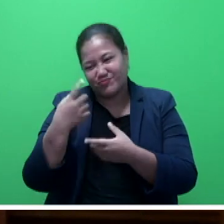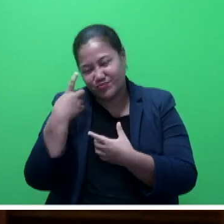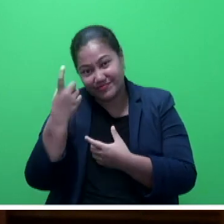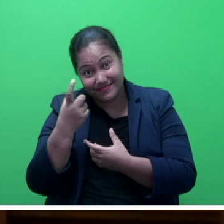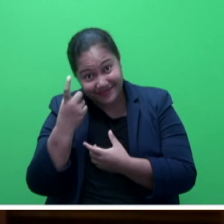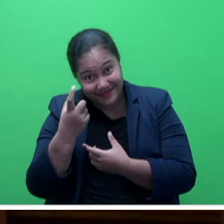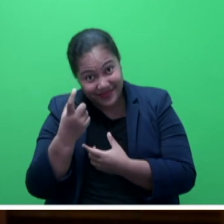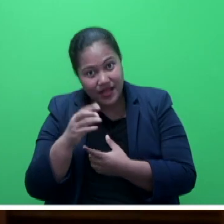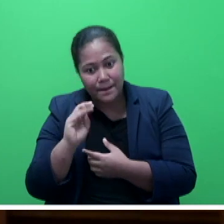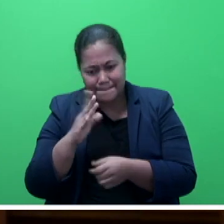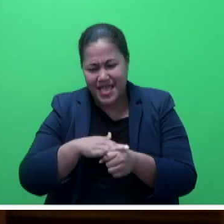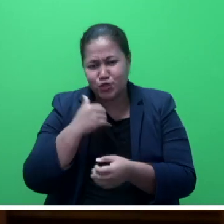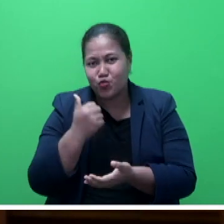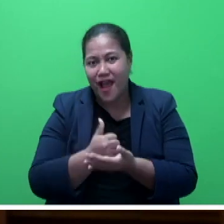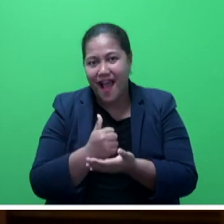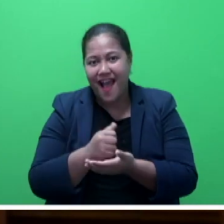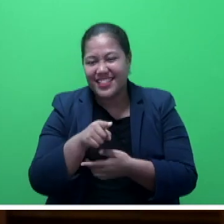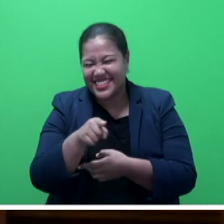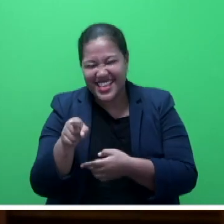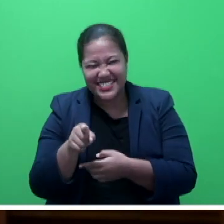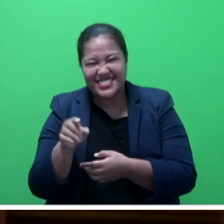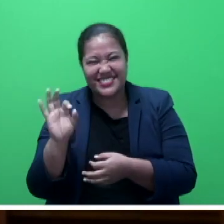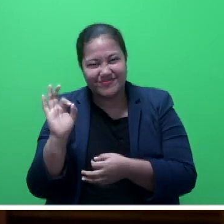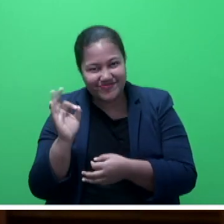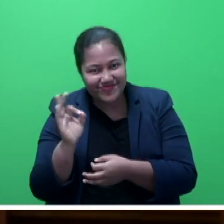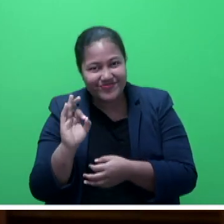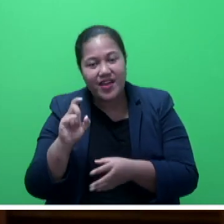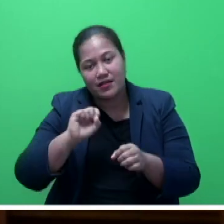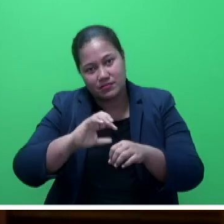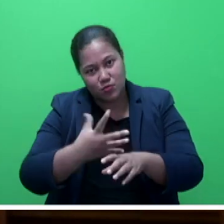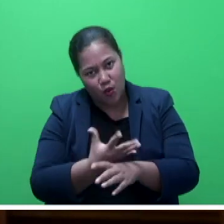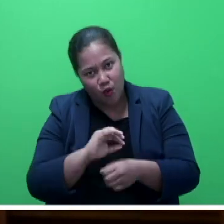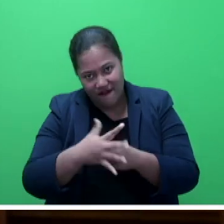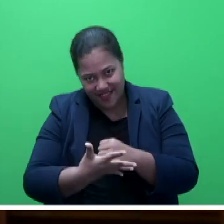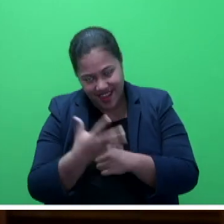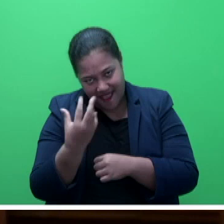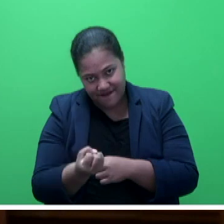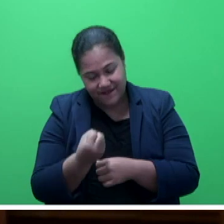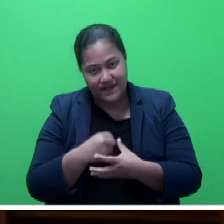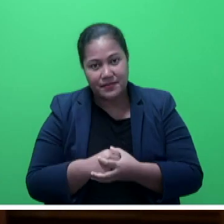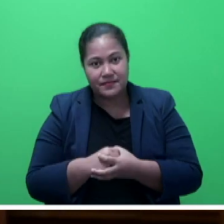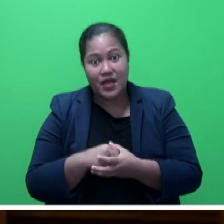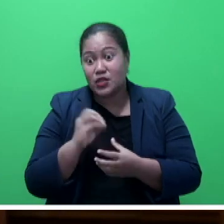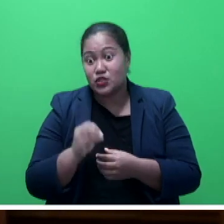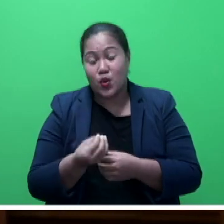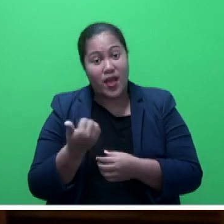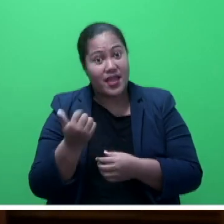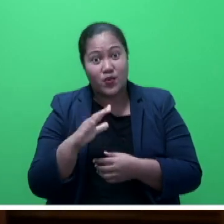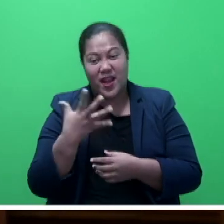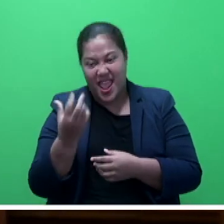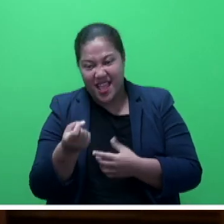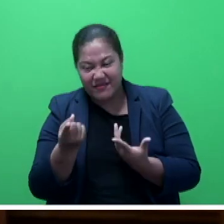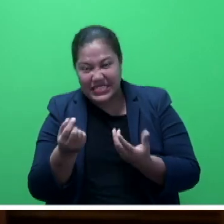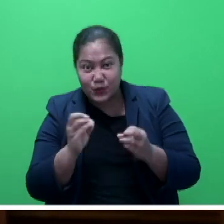sure there's zero risk of public transmission. Anyone who had any chance of contracting the